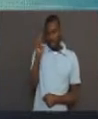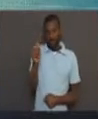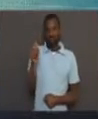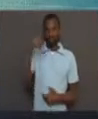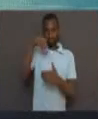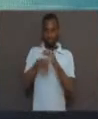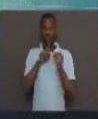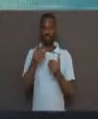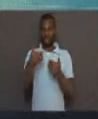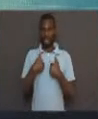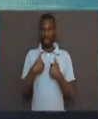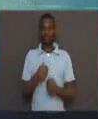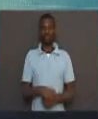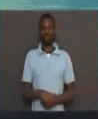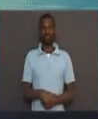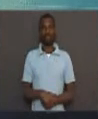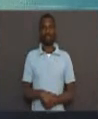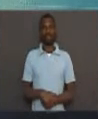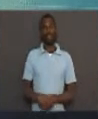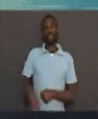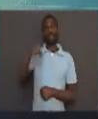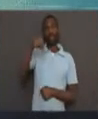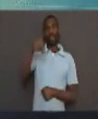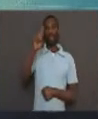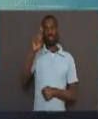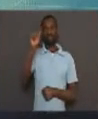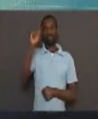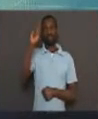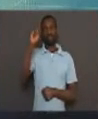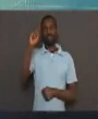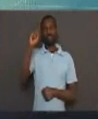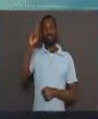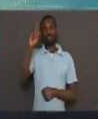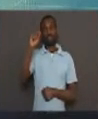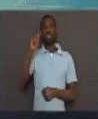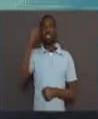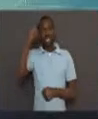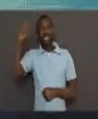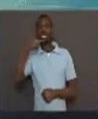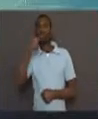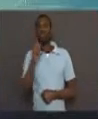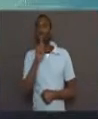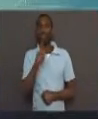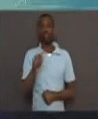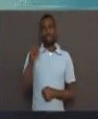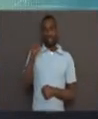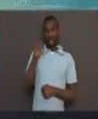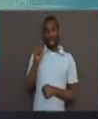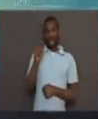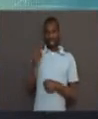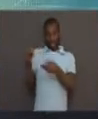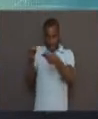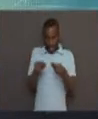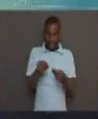According to quantum theory, it is impossible to predict when a given